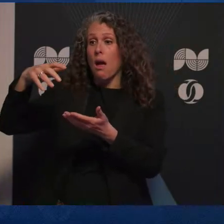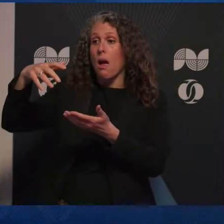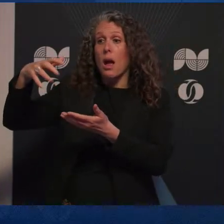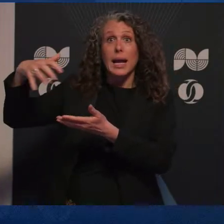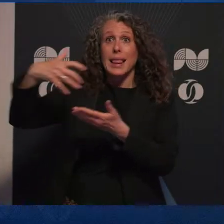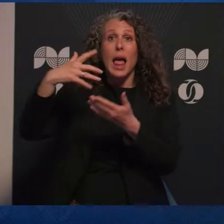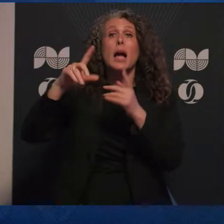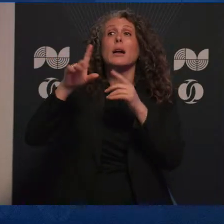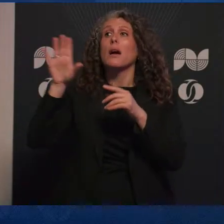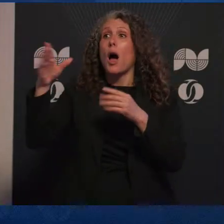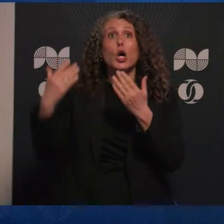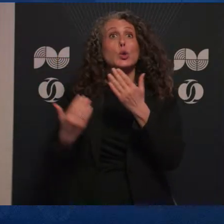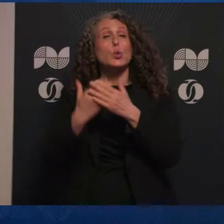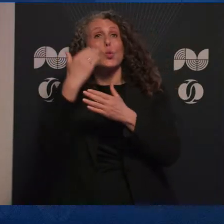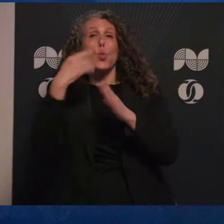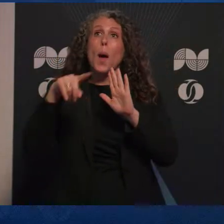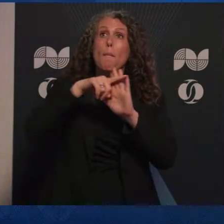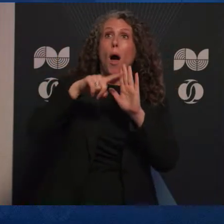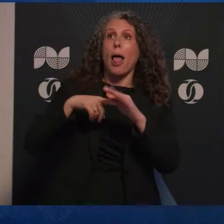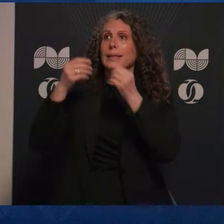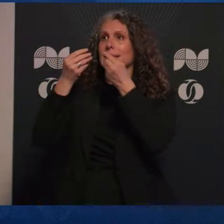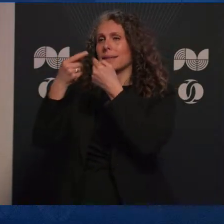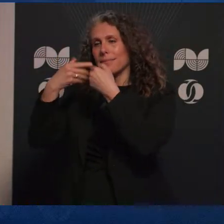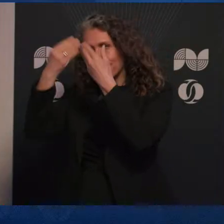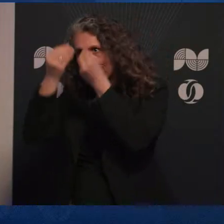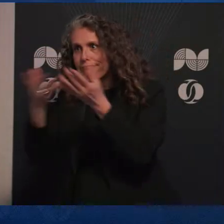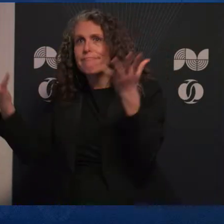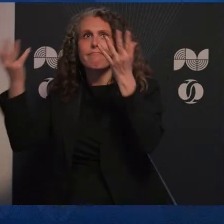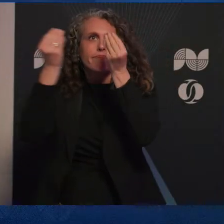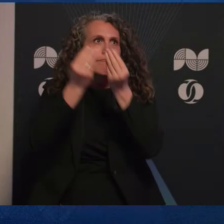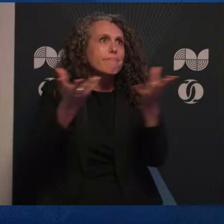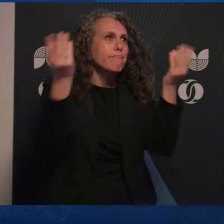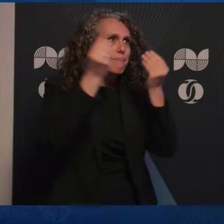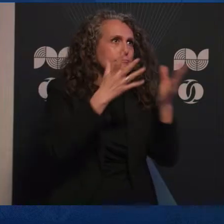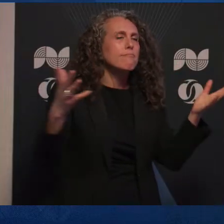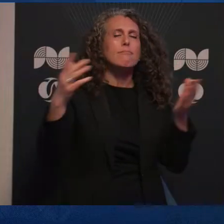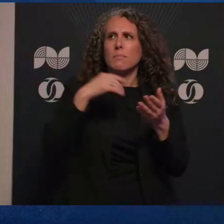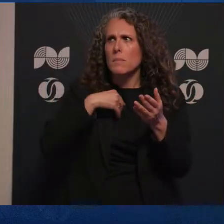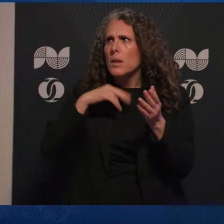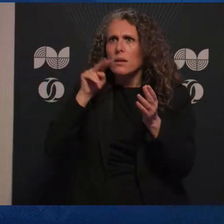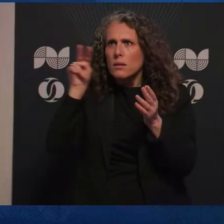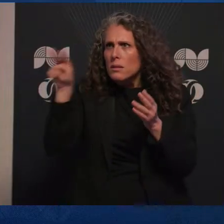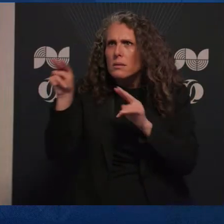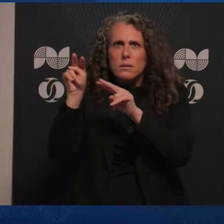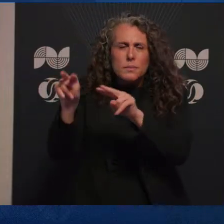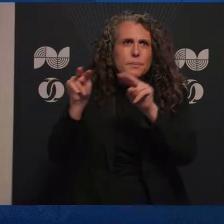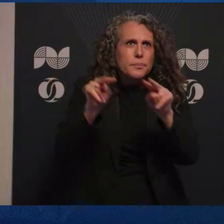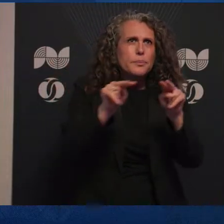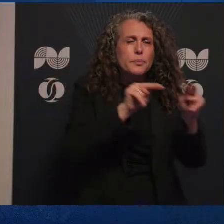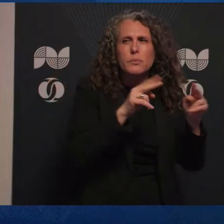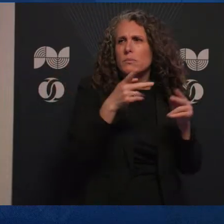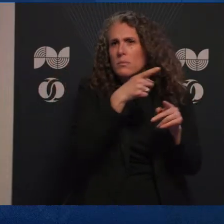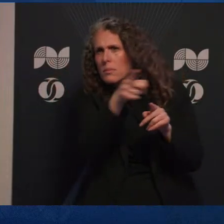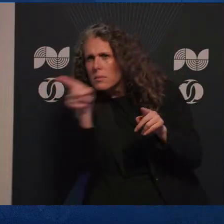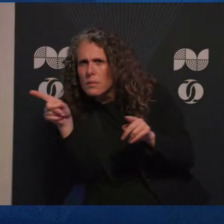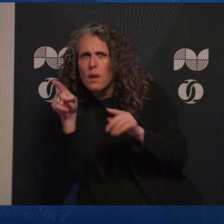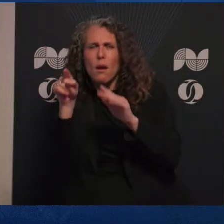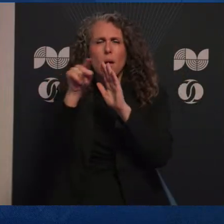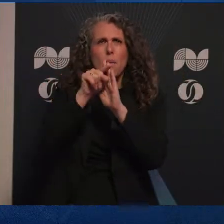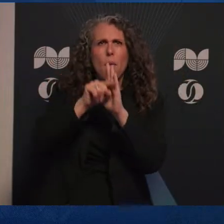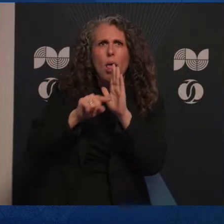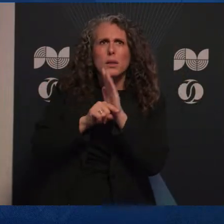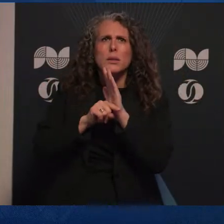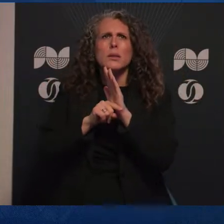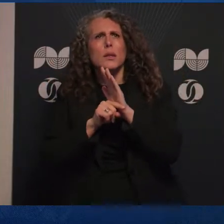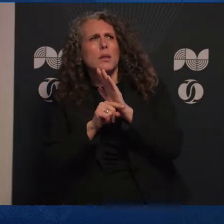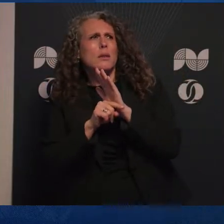and by the nature of their interest, that's a bit tilted towards policies that have